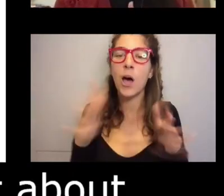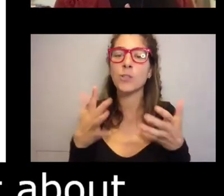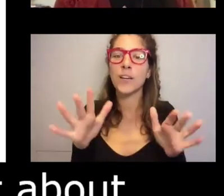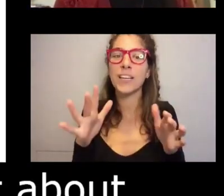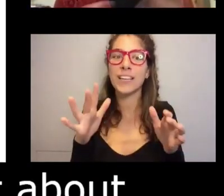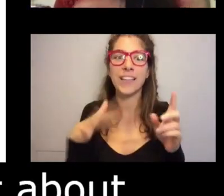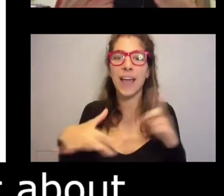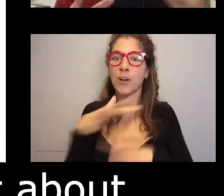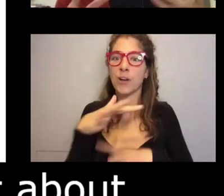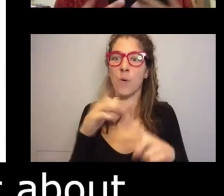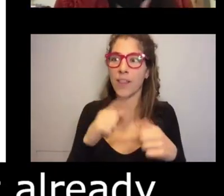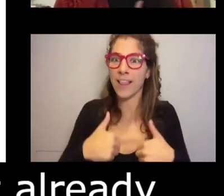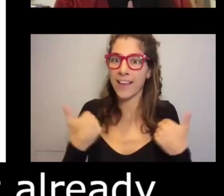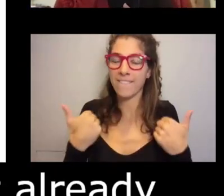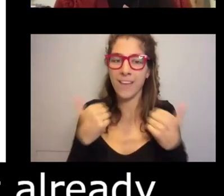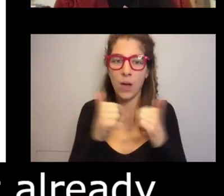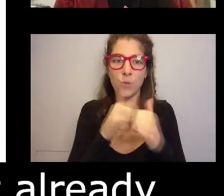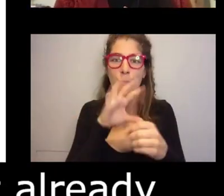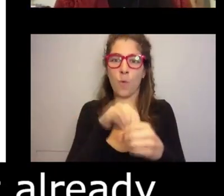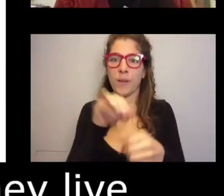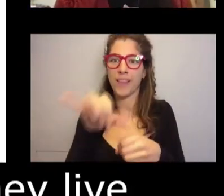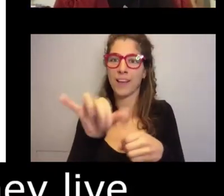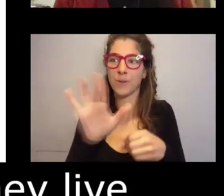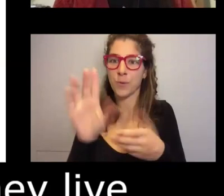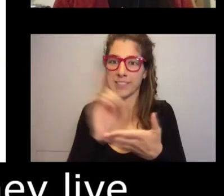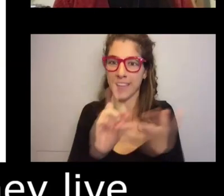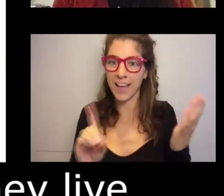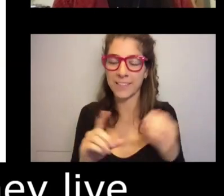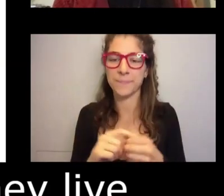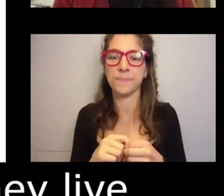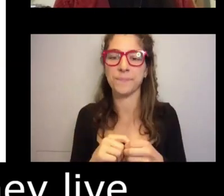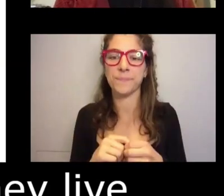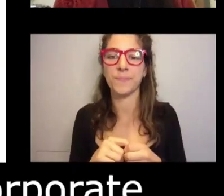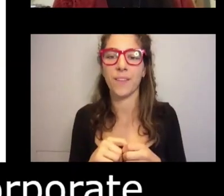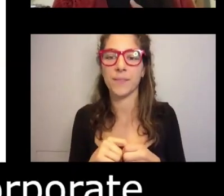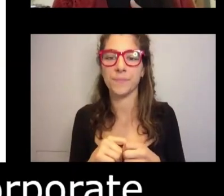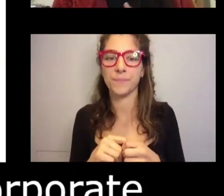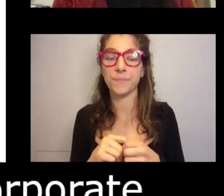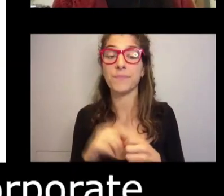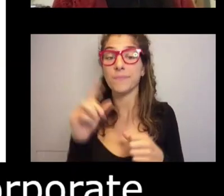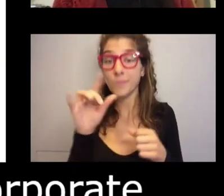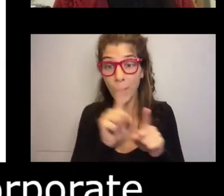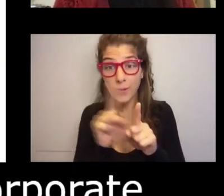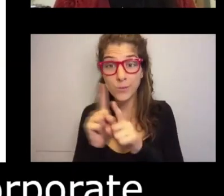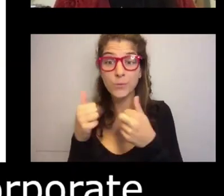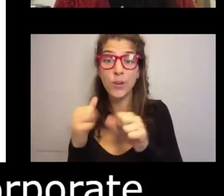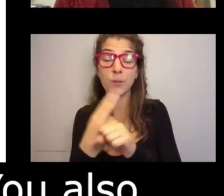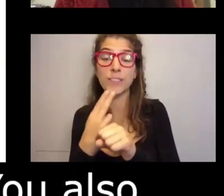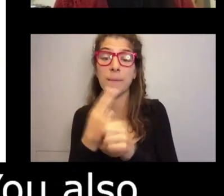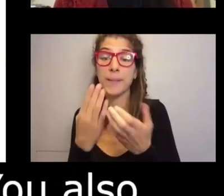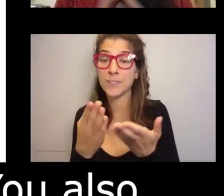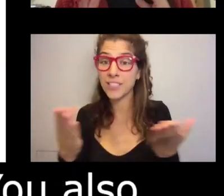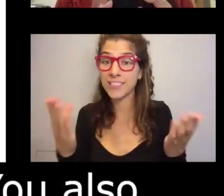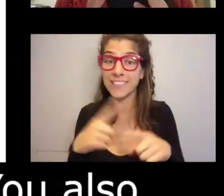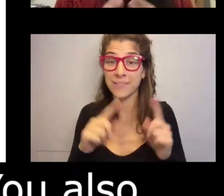the area where they live and how you could incorporate that into your design. You also might have tried using materials in